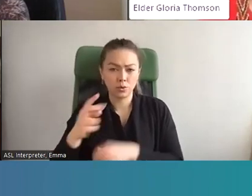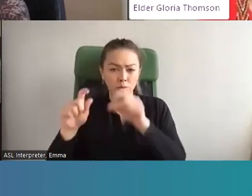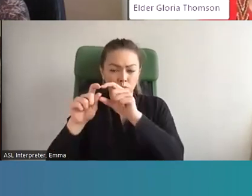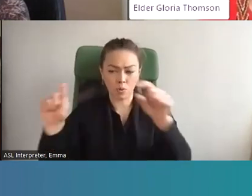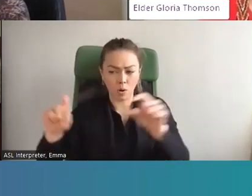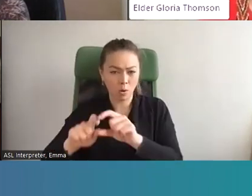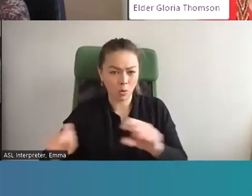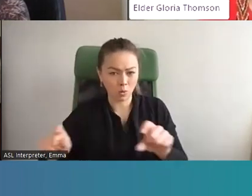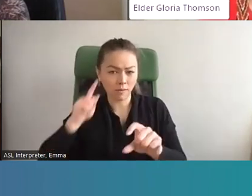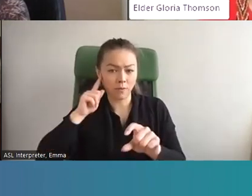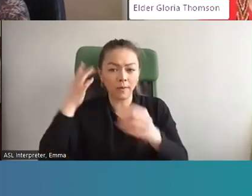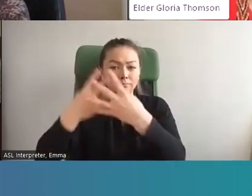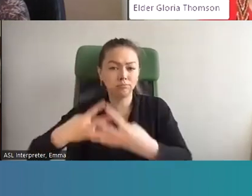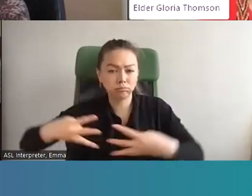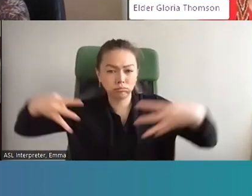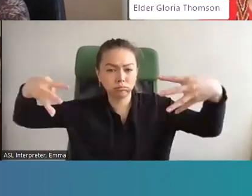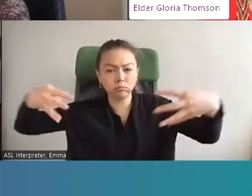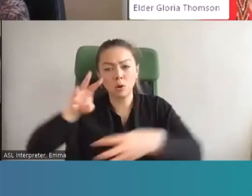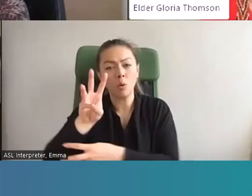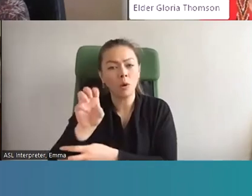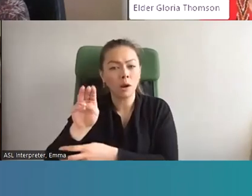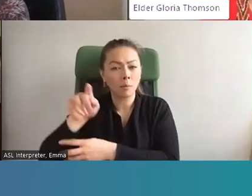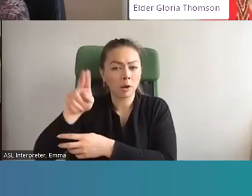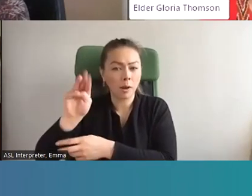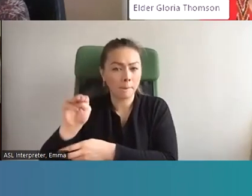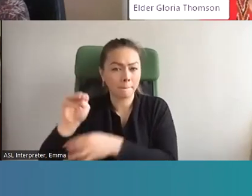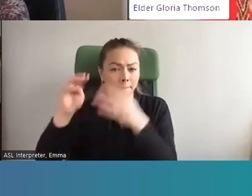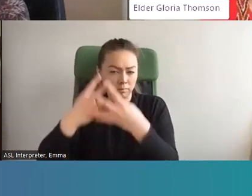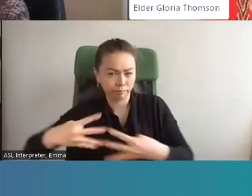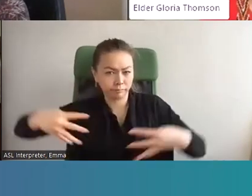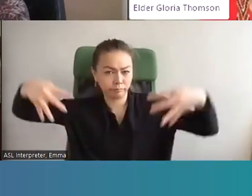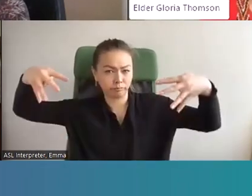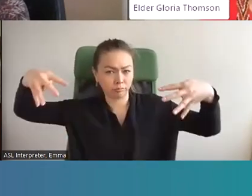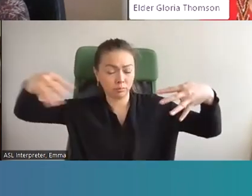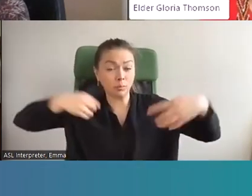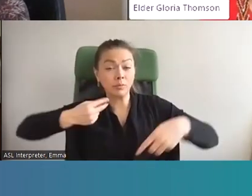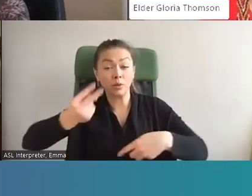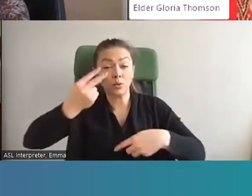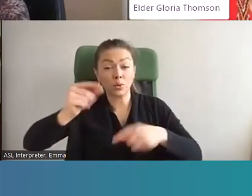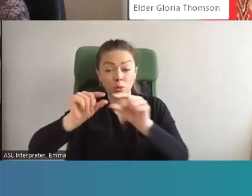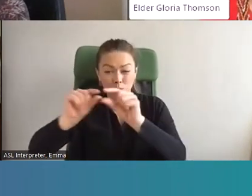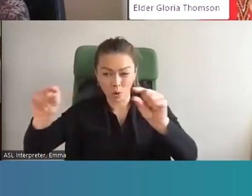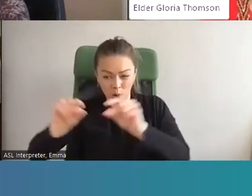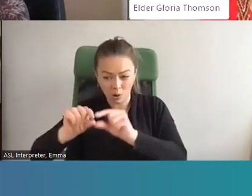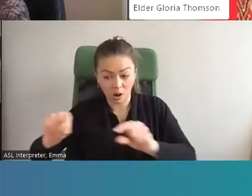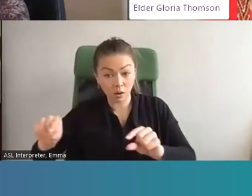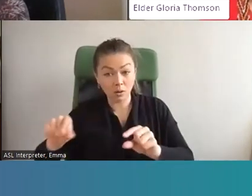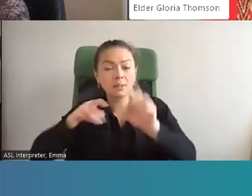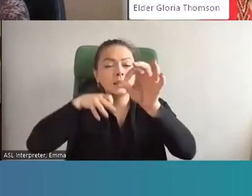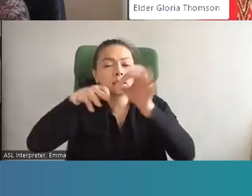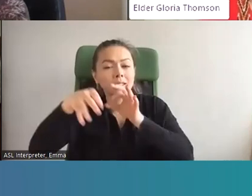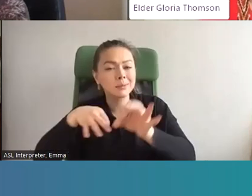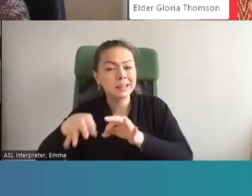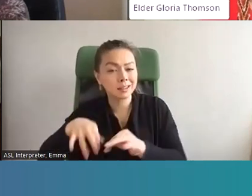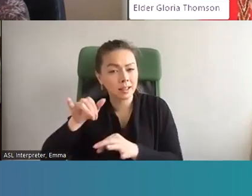which talks about our treaty that we made with the Dutch in the early